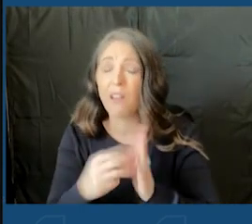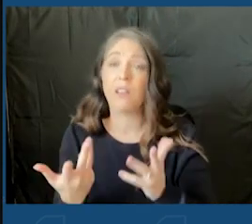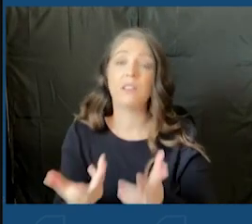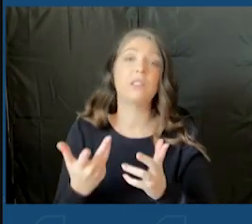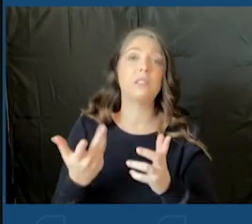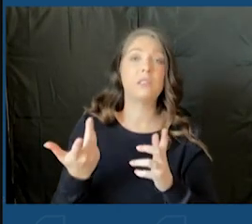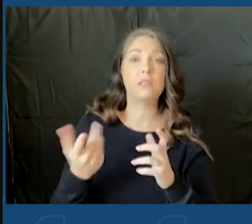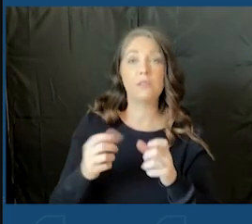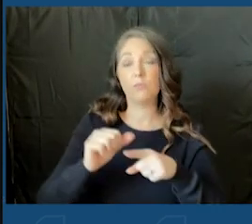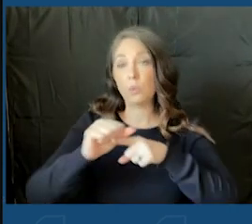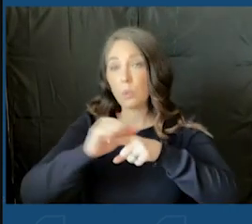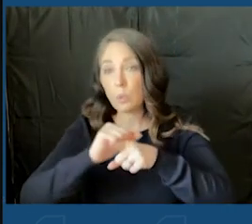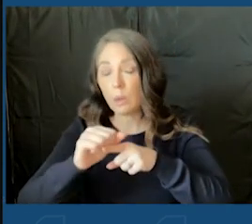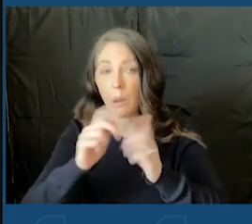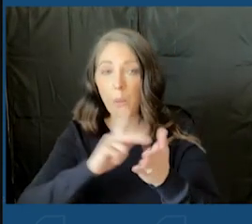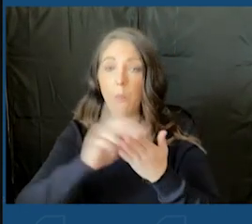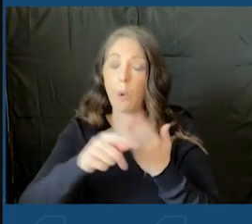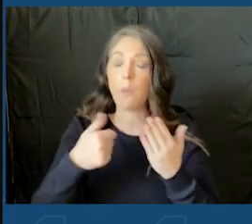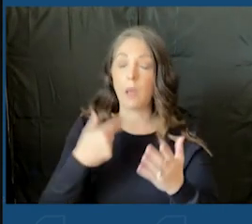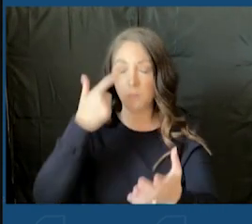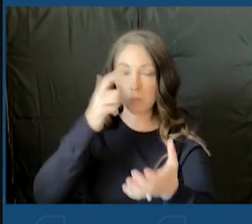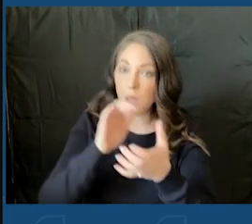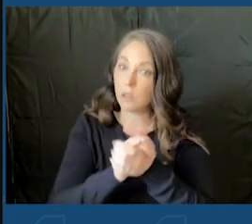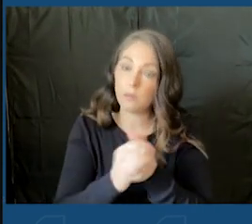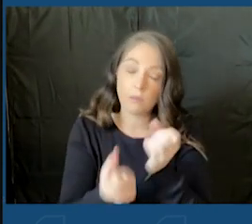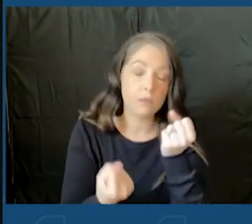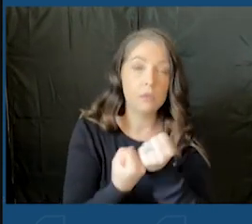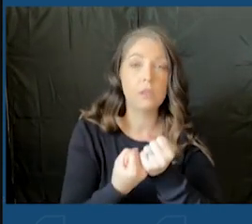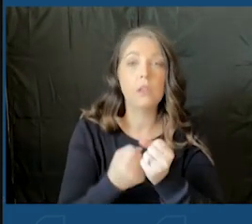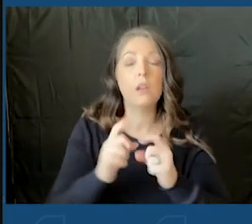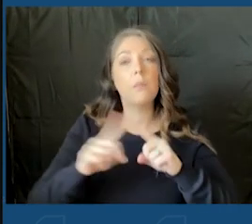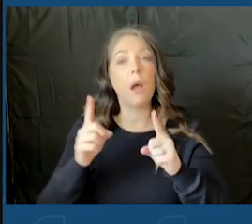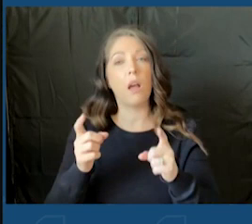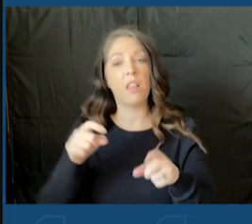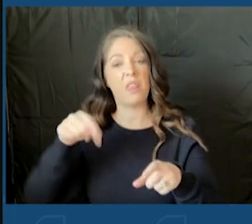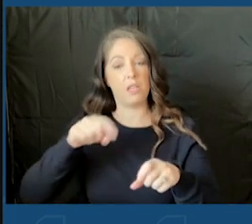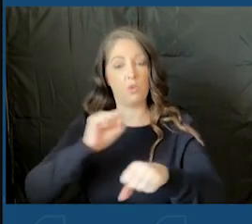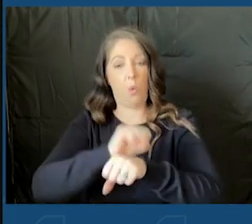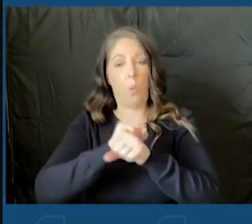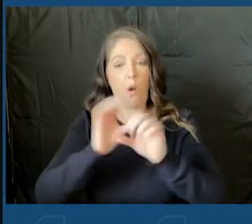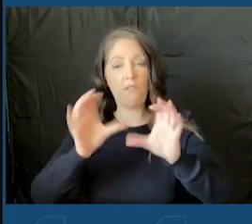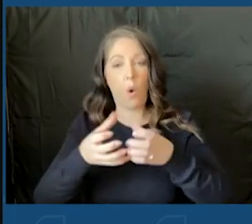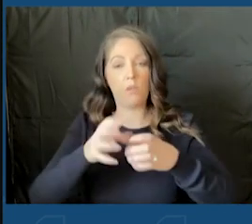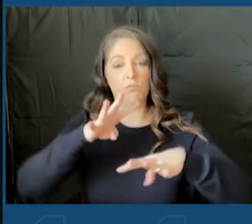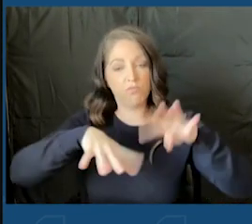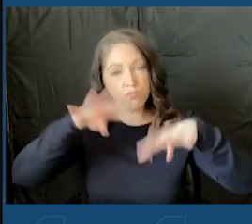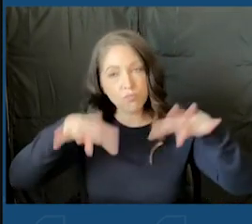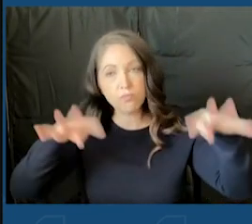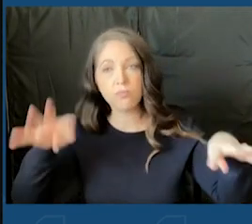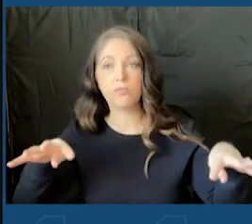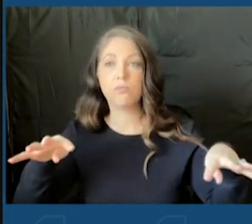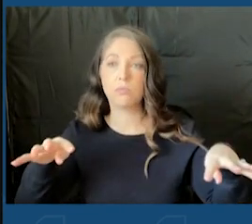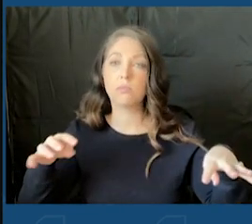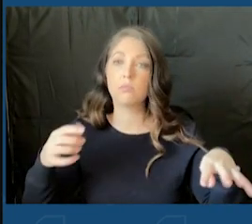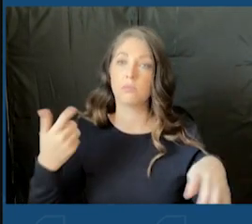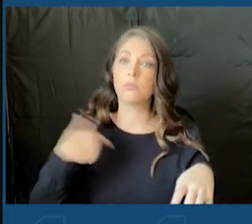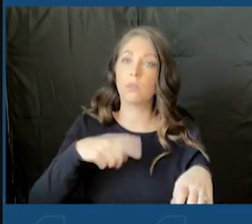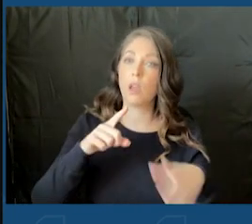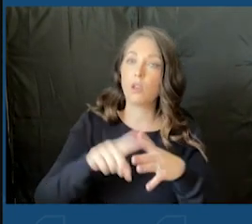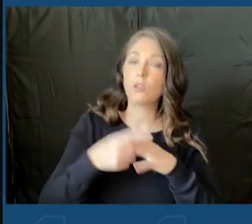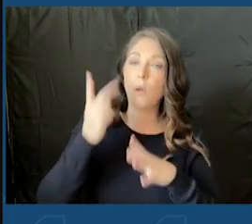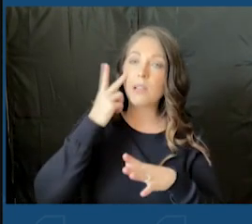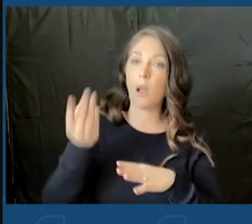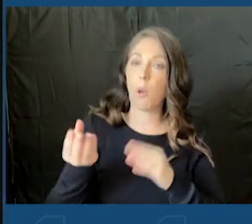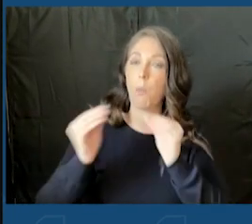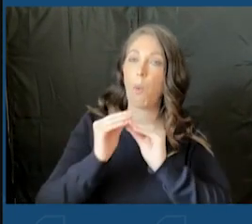that I believe in to my core, but also to diversify this workforce. So I start seeing more Black and brown